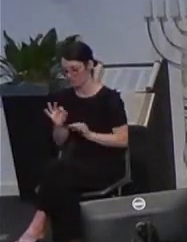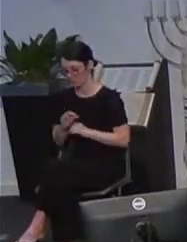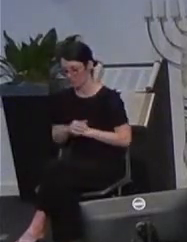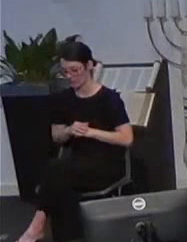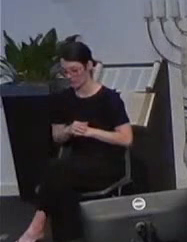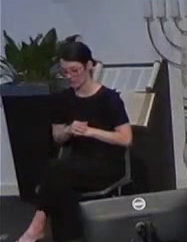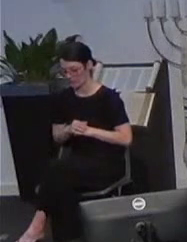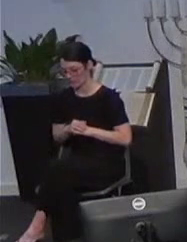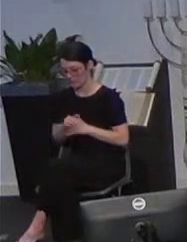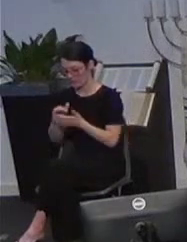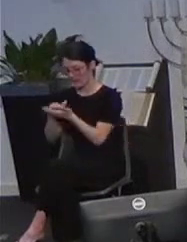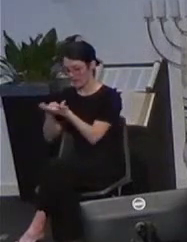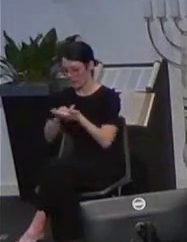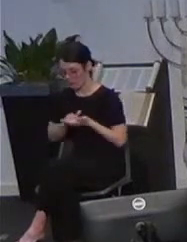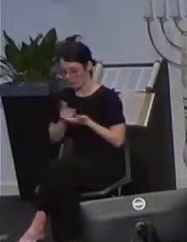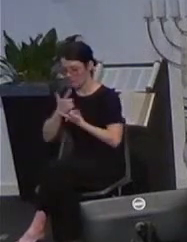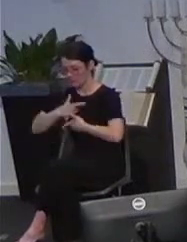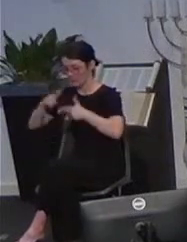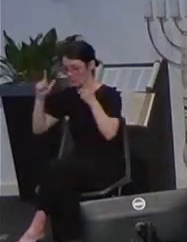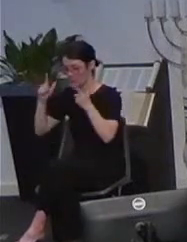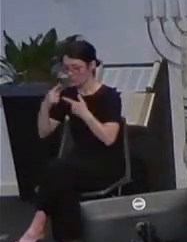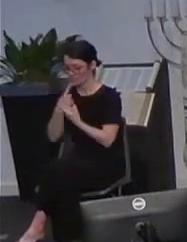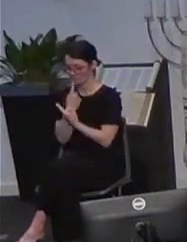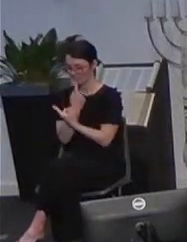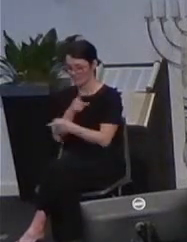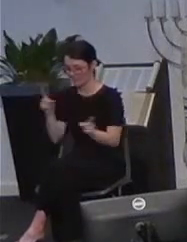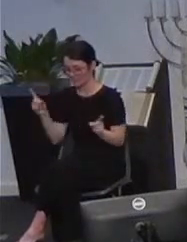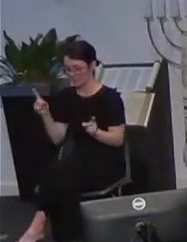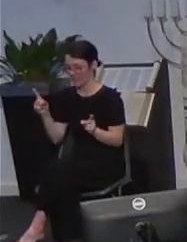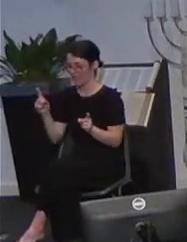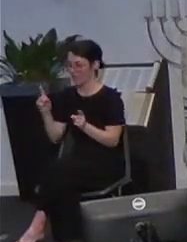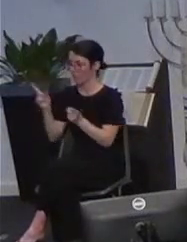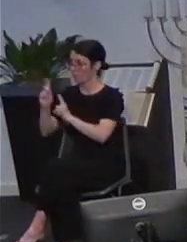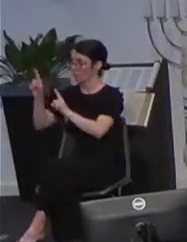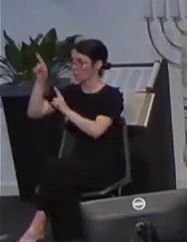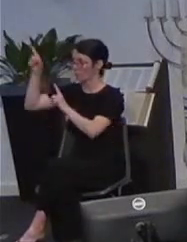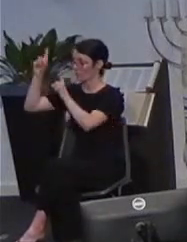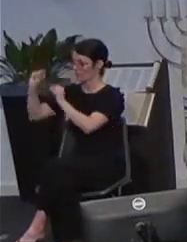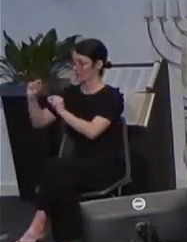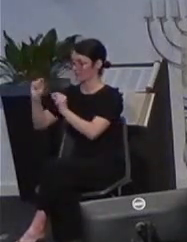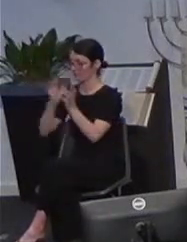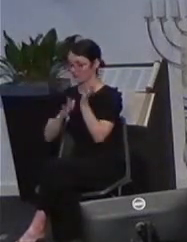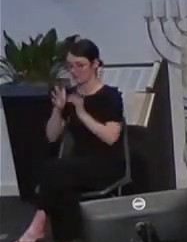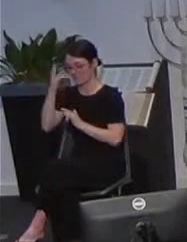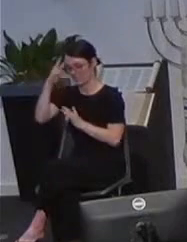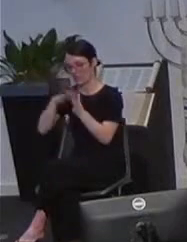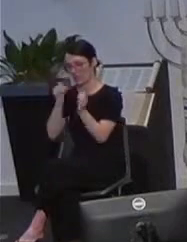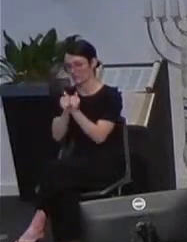simply to declare what you have done for us. In Jesus' name we pray. Amen.